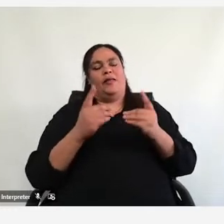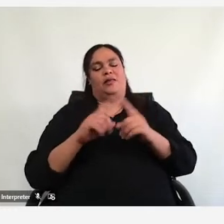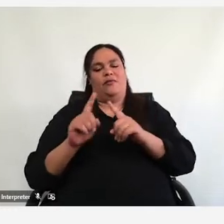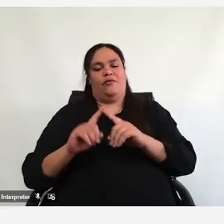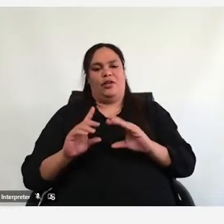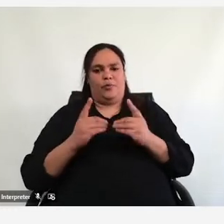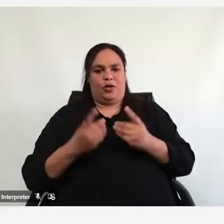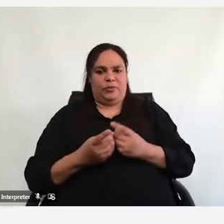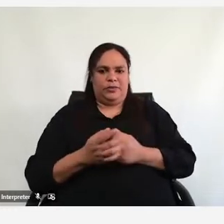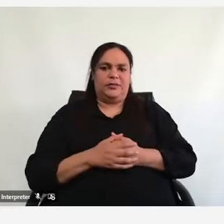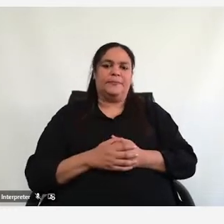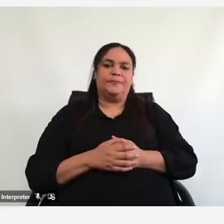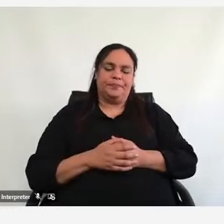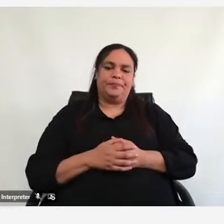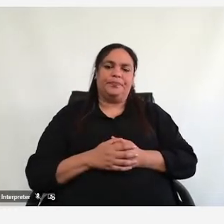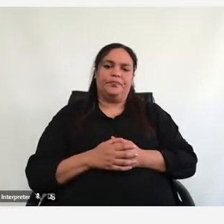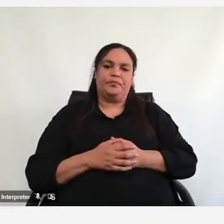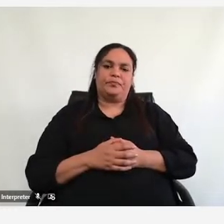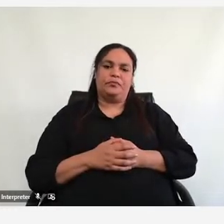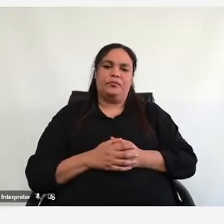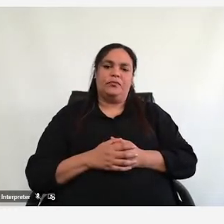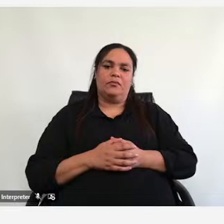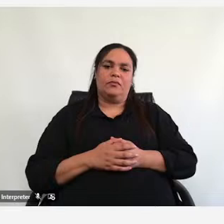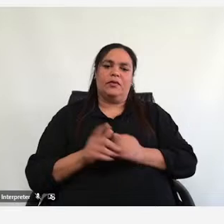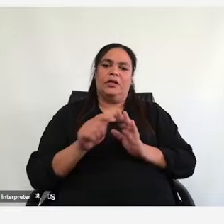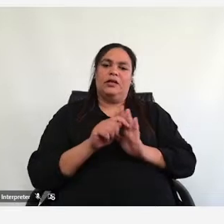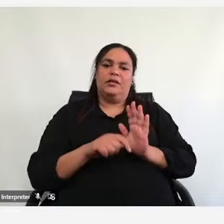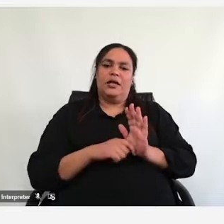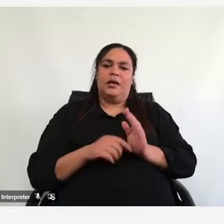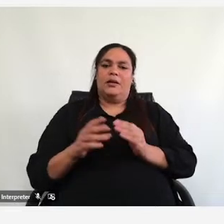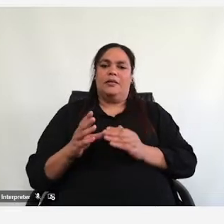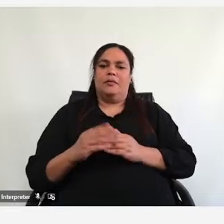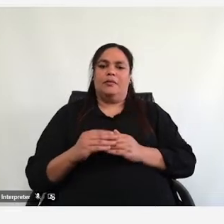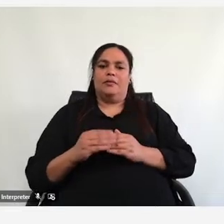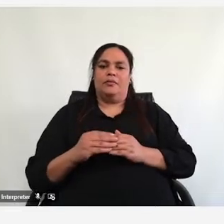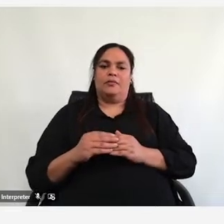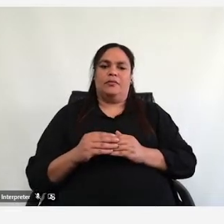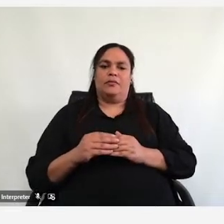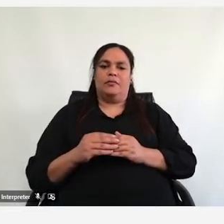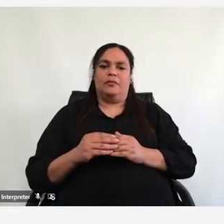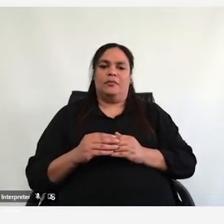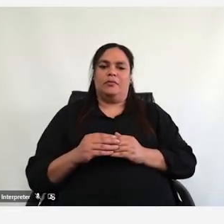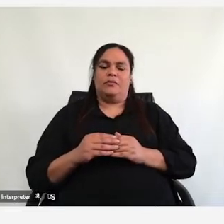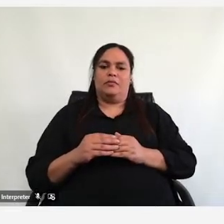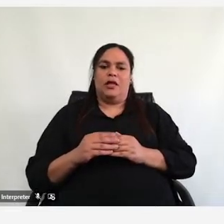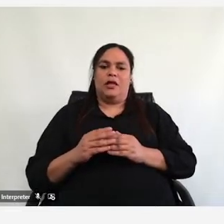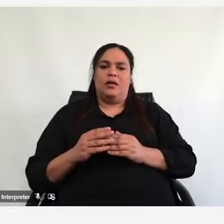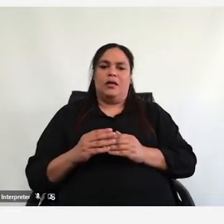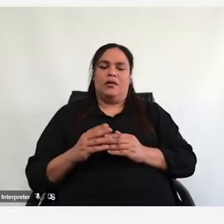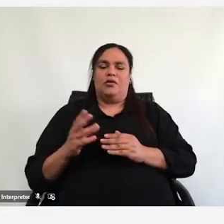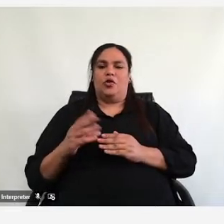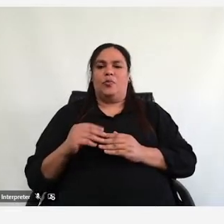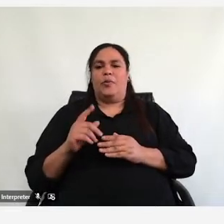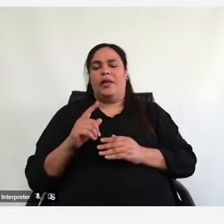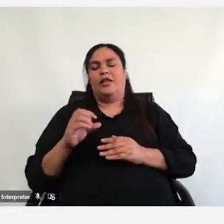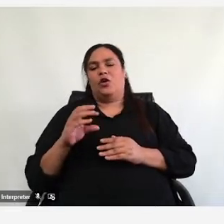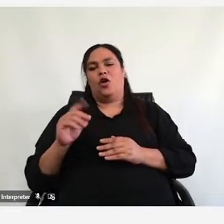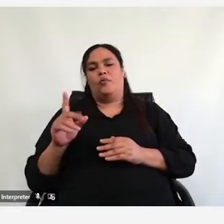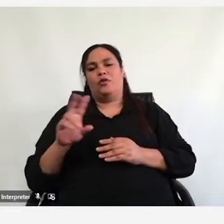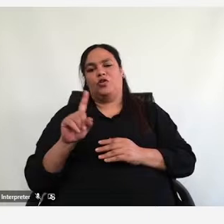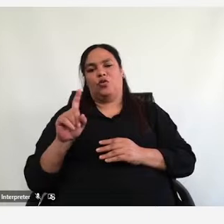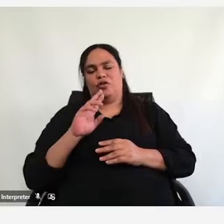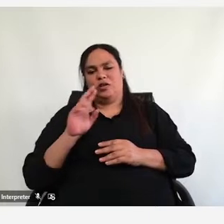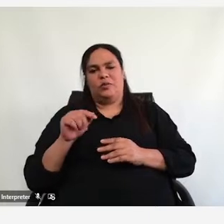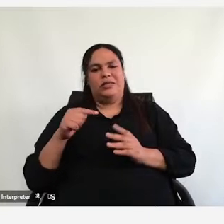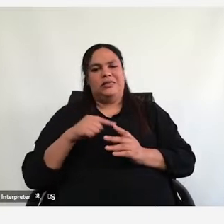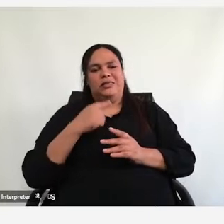departments. In terms of member Deputy Speaker, I was with a member responding to Member Litterkong's question. She